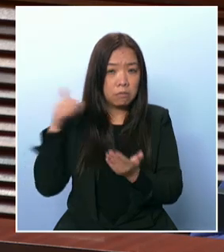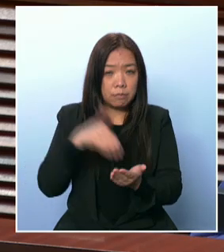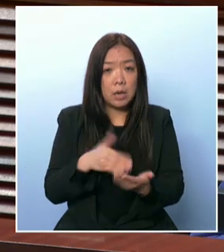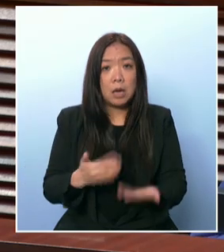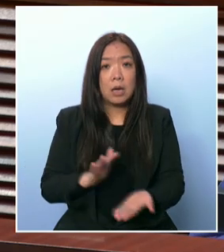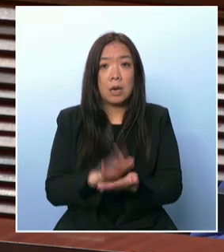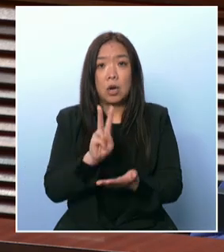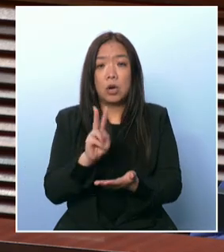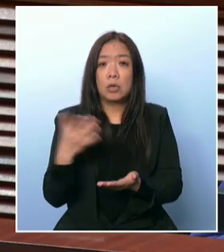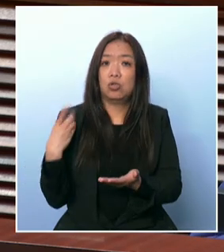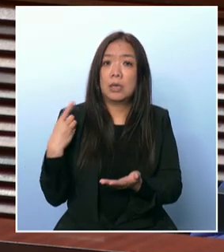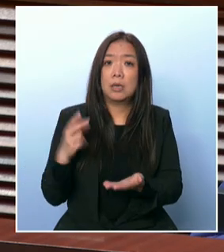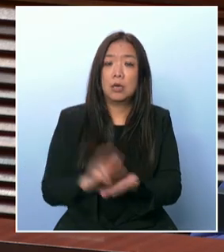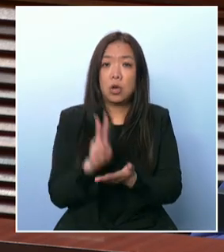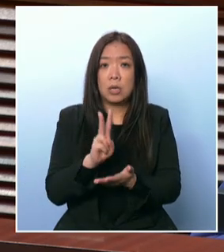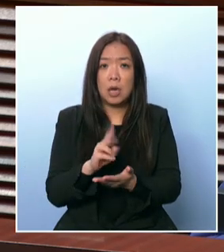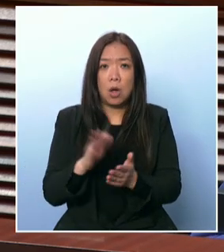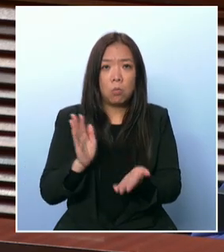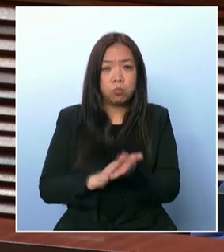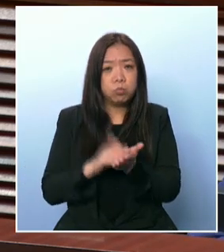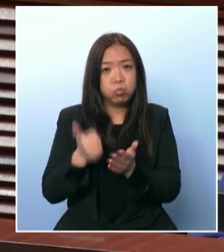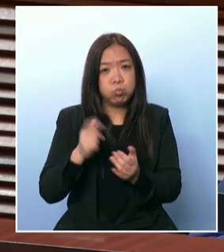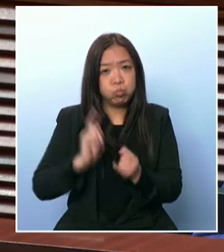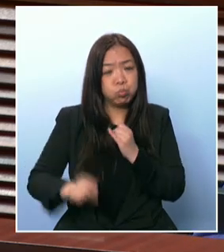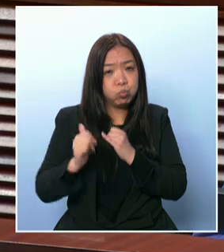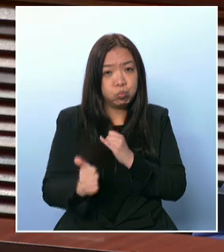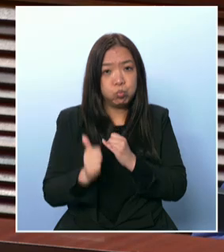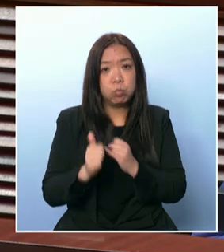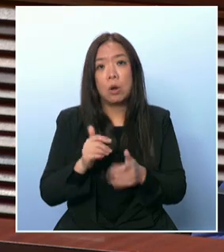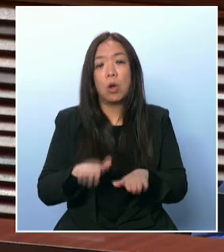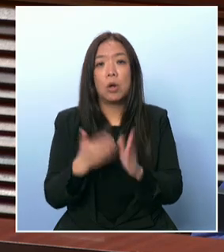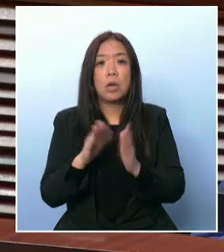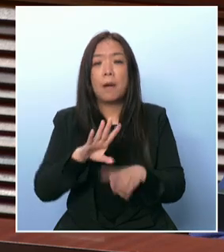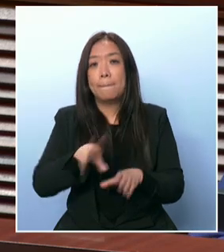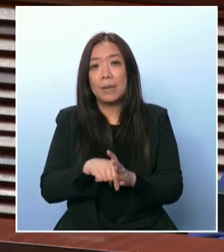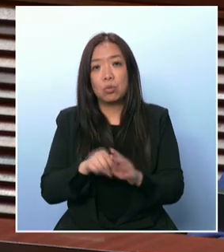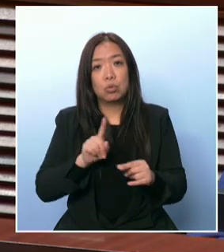years. The last 2 years were our milestone.